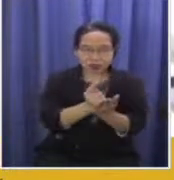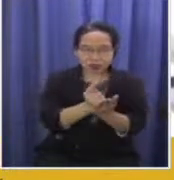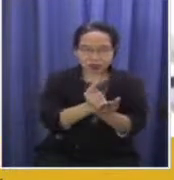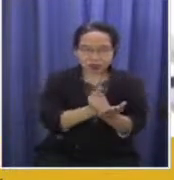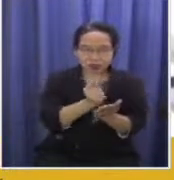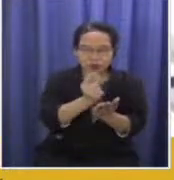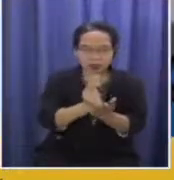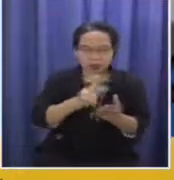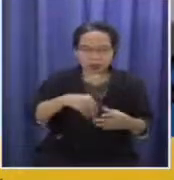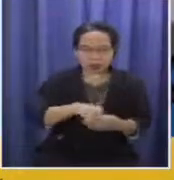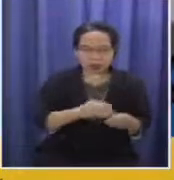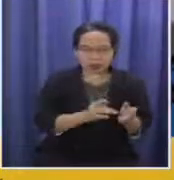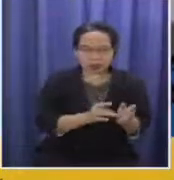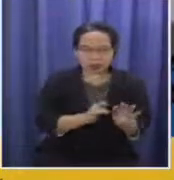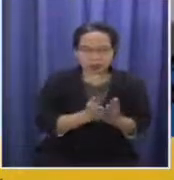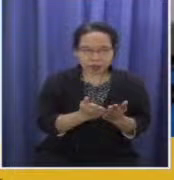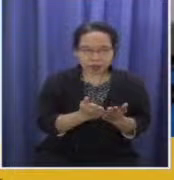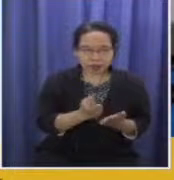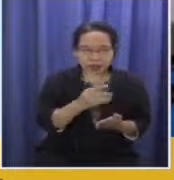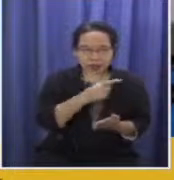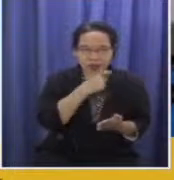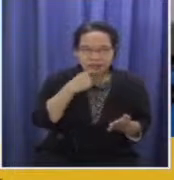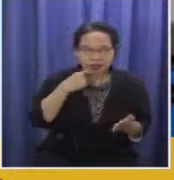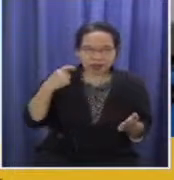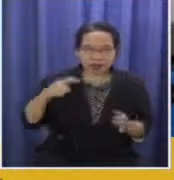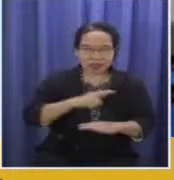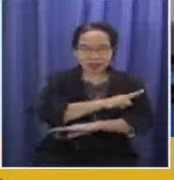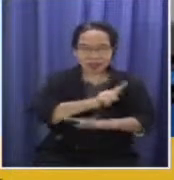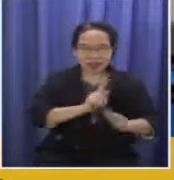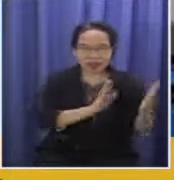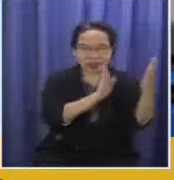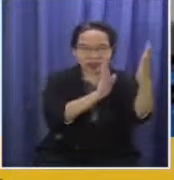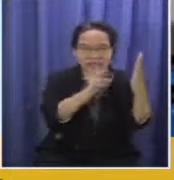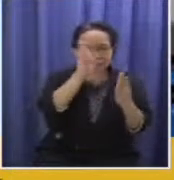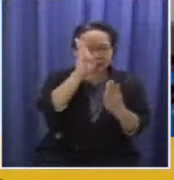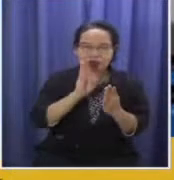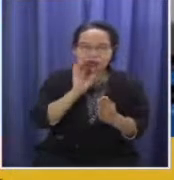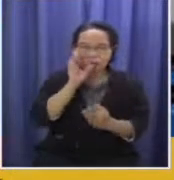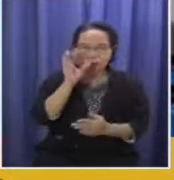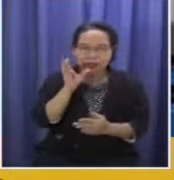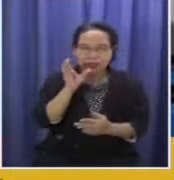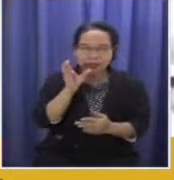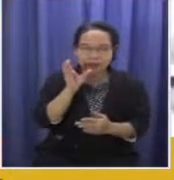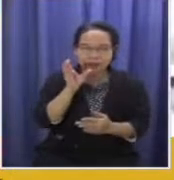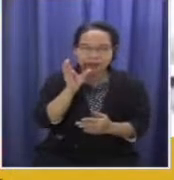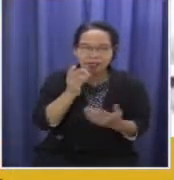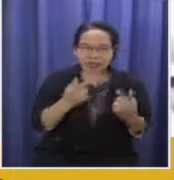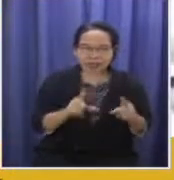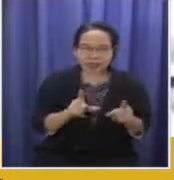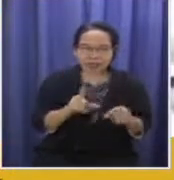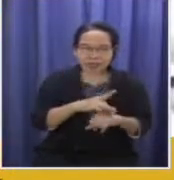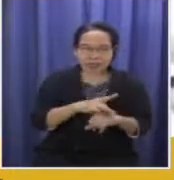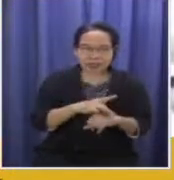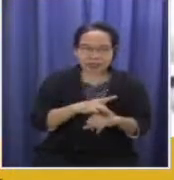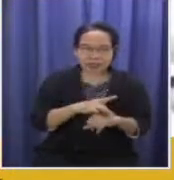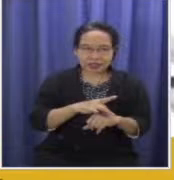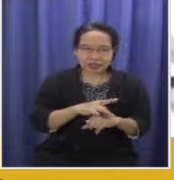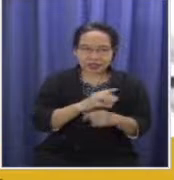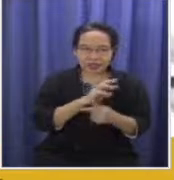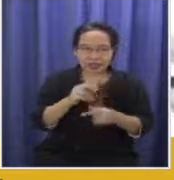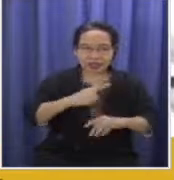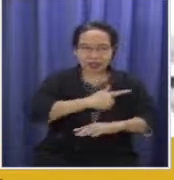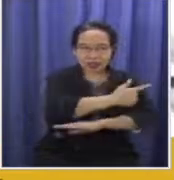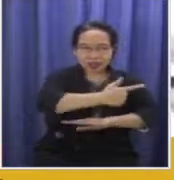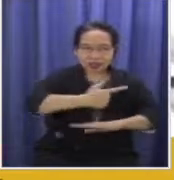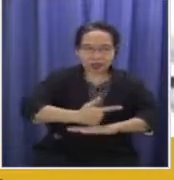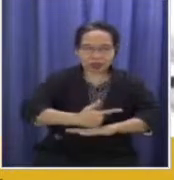Bible. When the dry land appeared, God commanded, let the earth or the